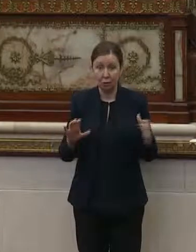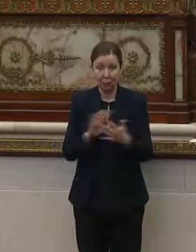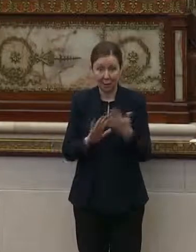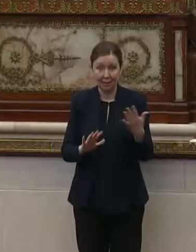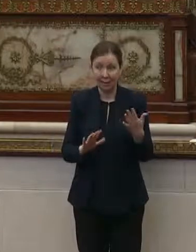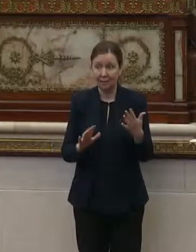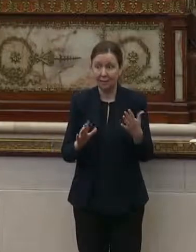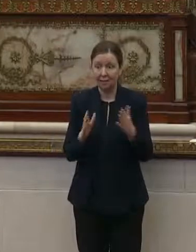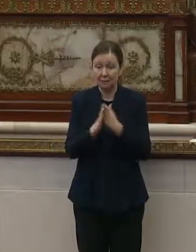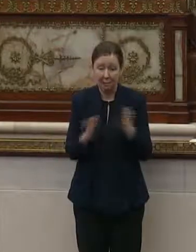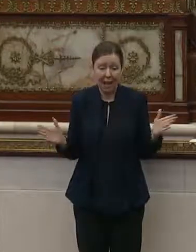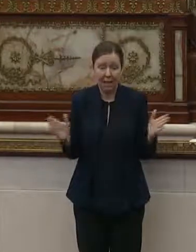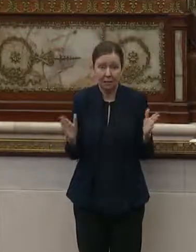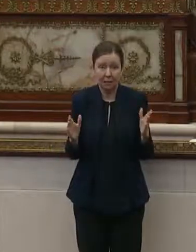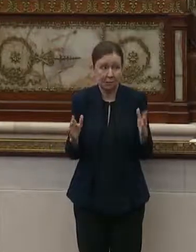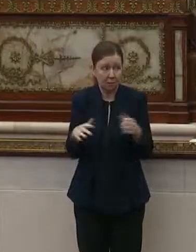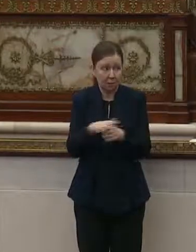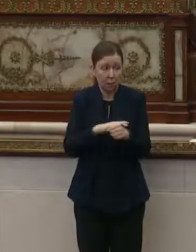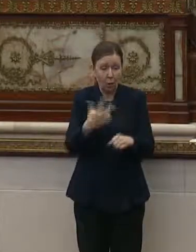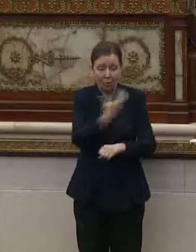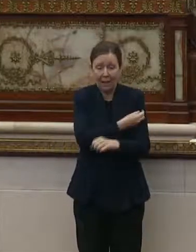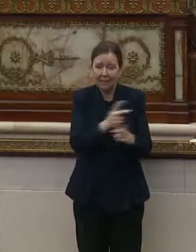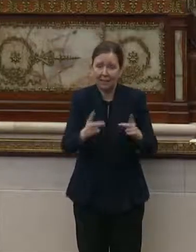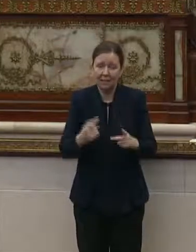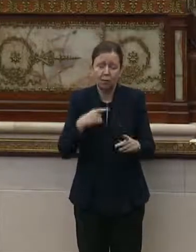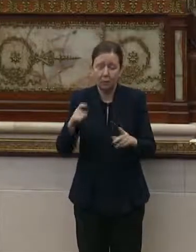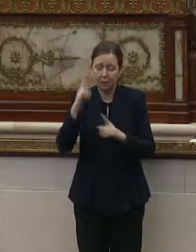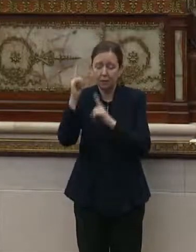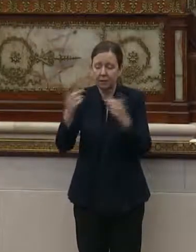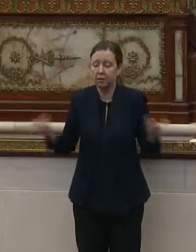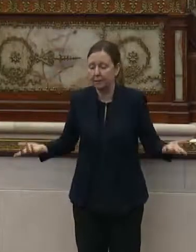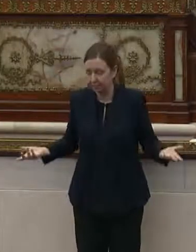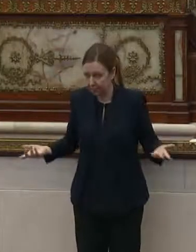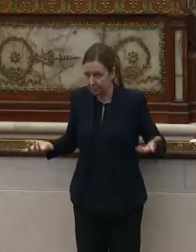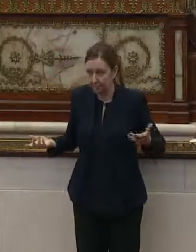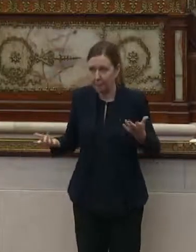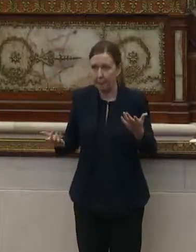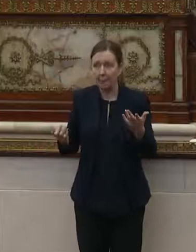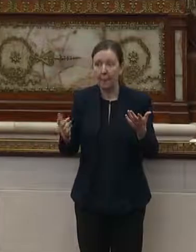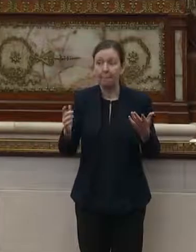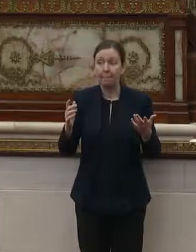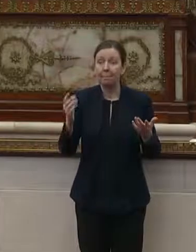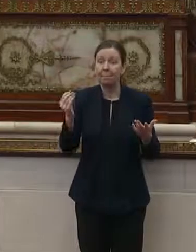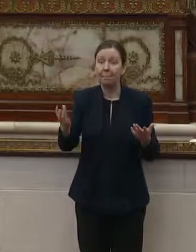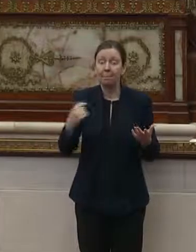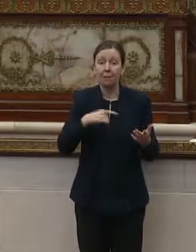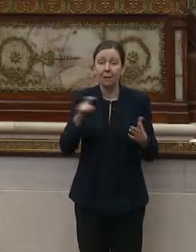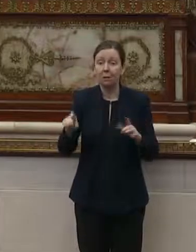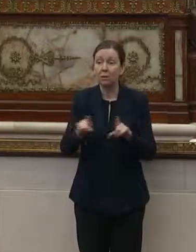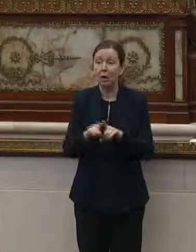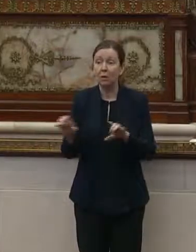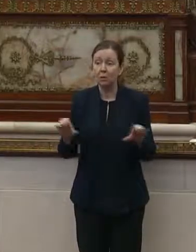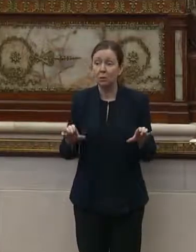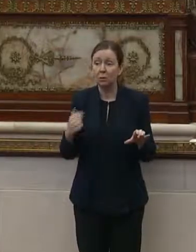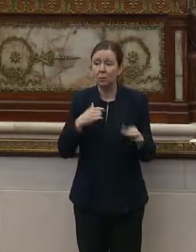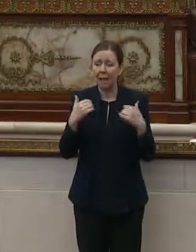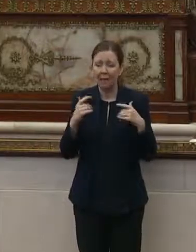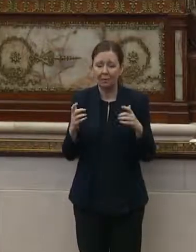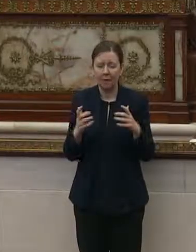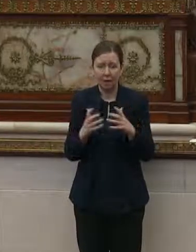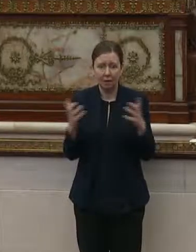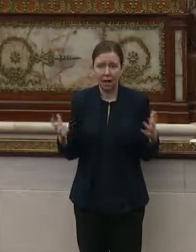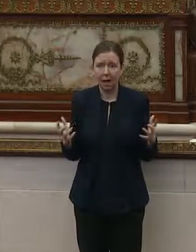these mass mobile vaccination sites, and we should consider it. So, and by the way, what we should also do, Dr. Farley, we have